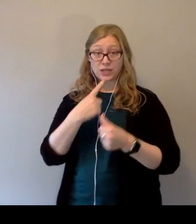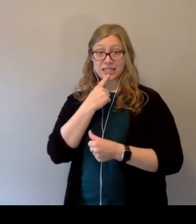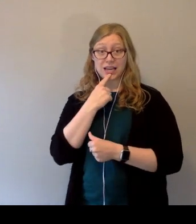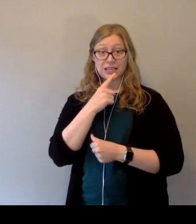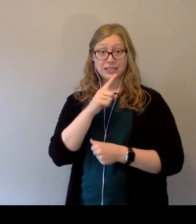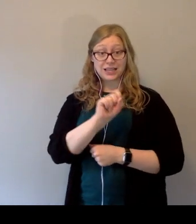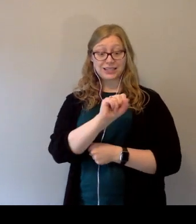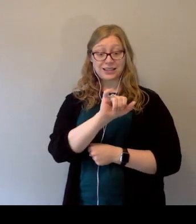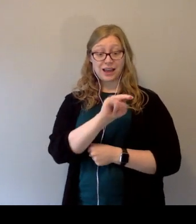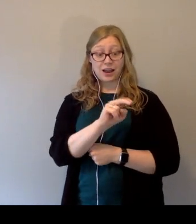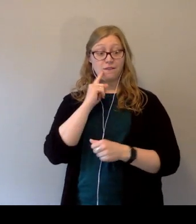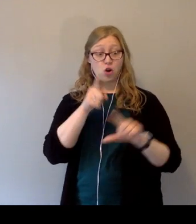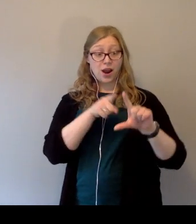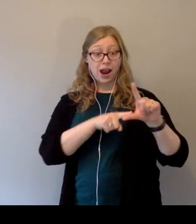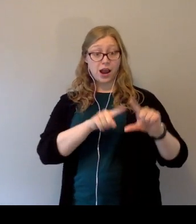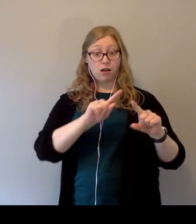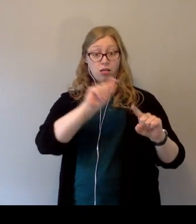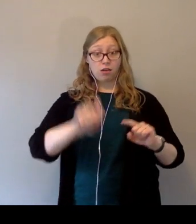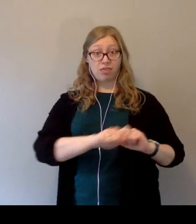is going to be